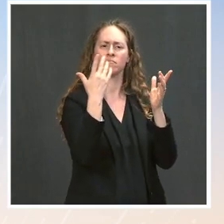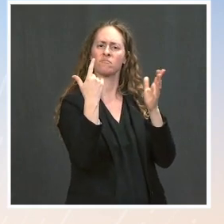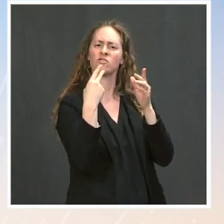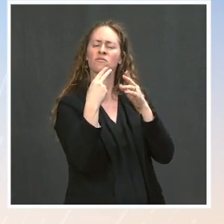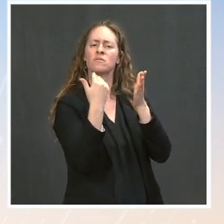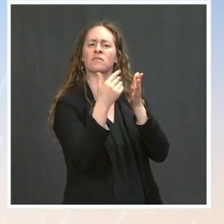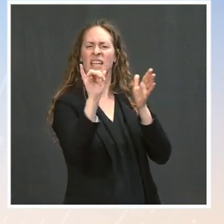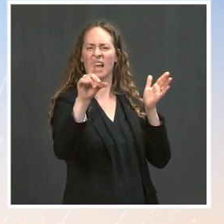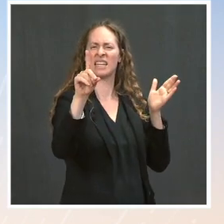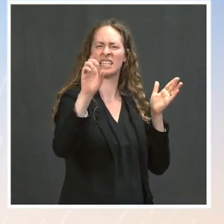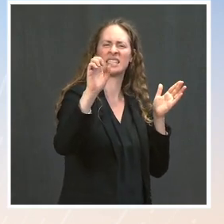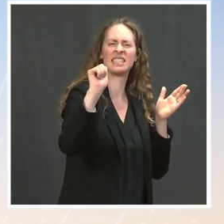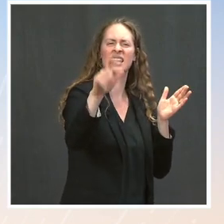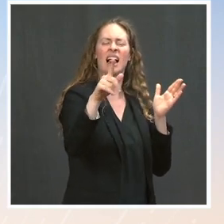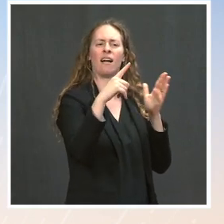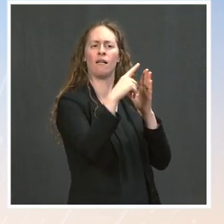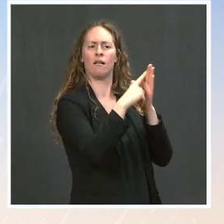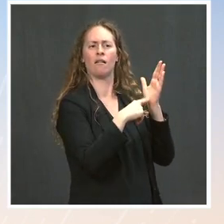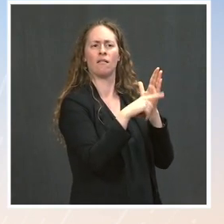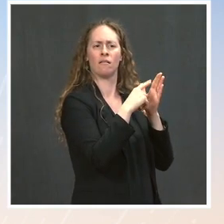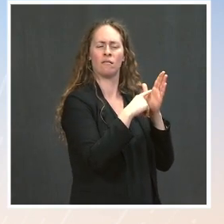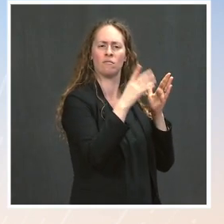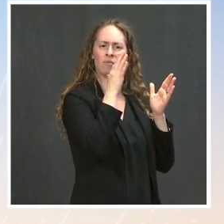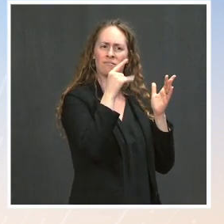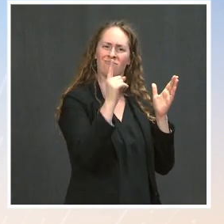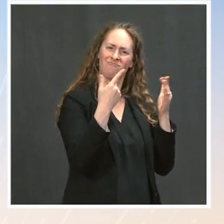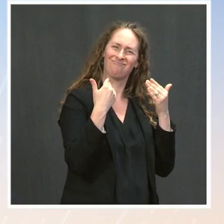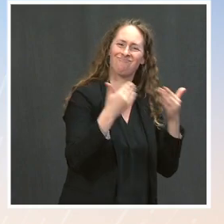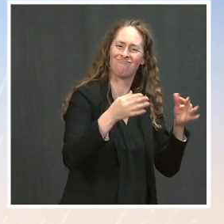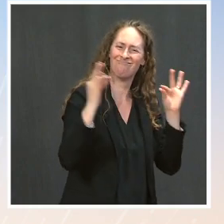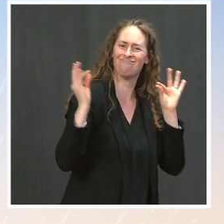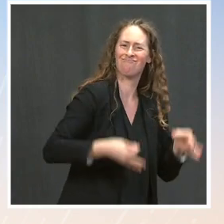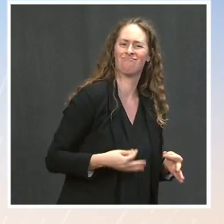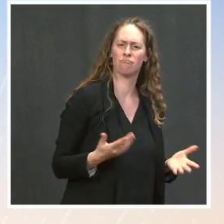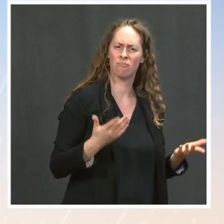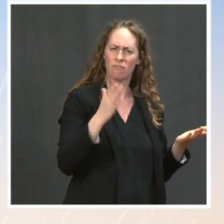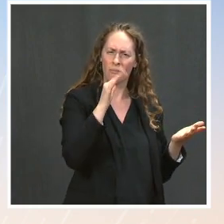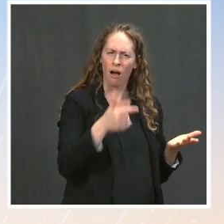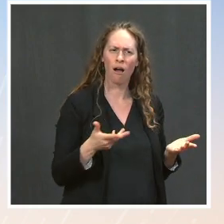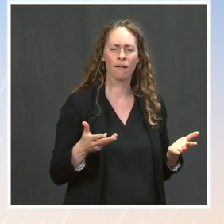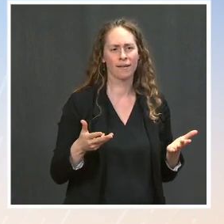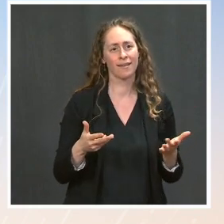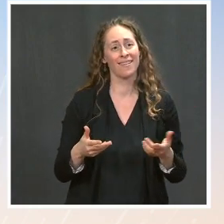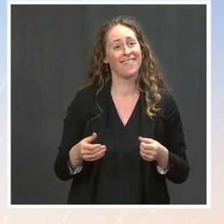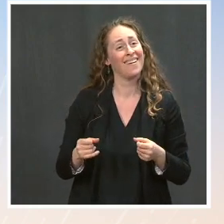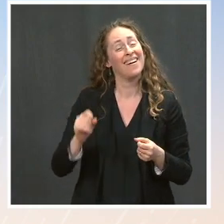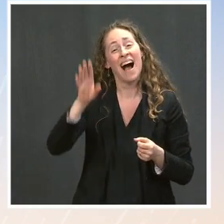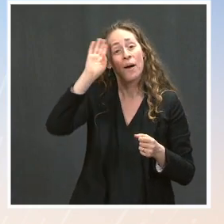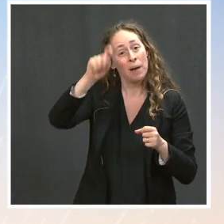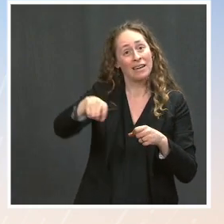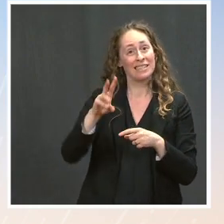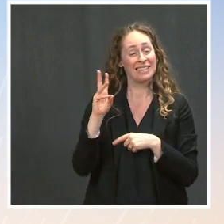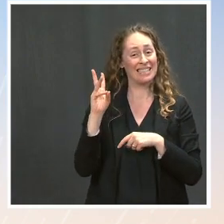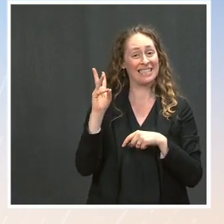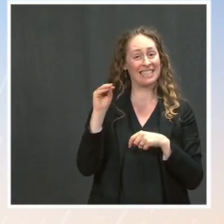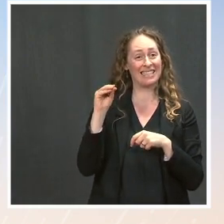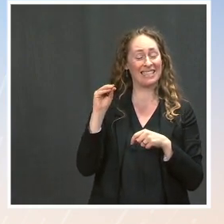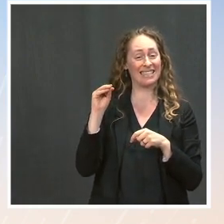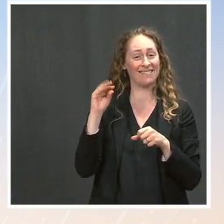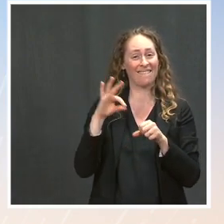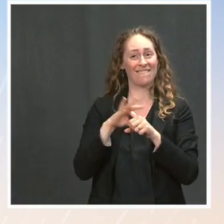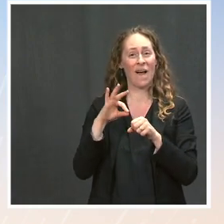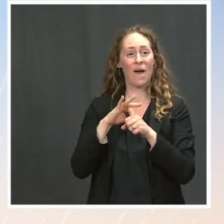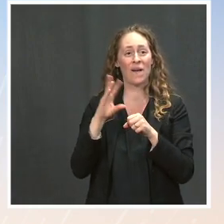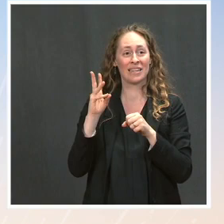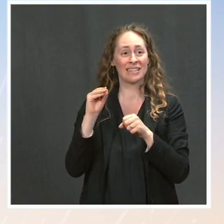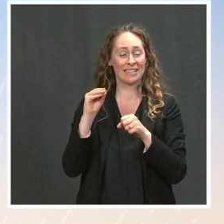priorities within the total construct? Well, David, as you know, you need 60 votes. You can talk to Republicans in the Senate